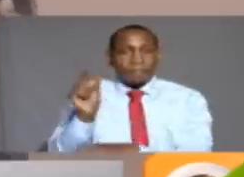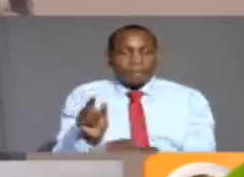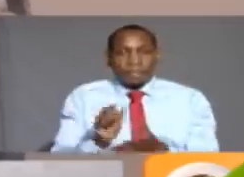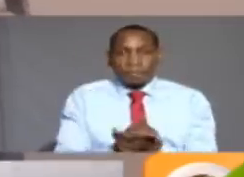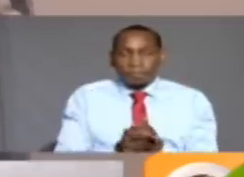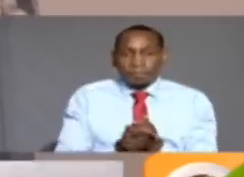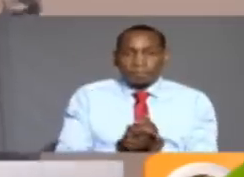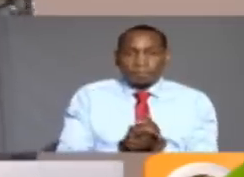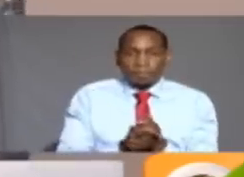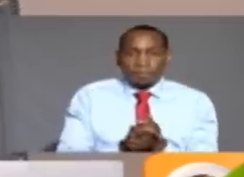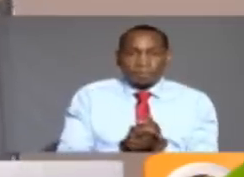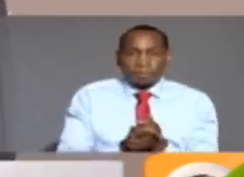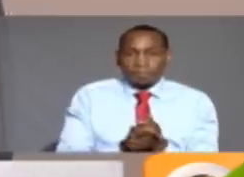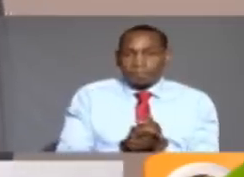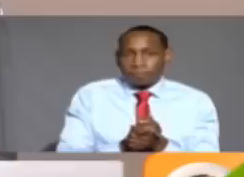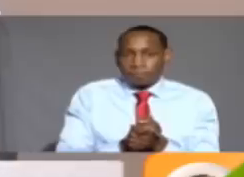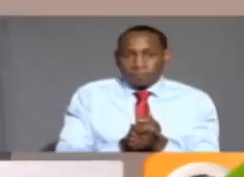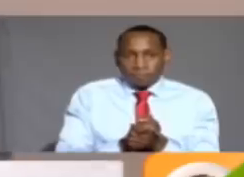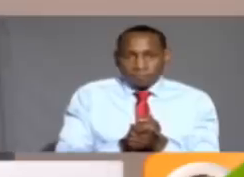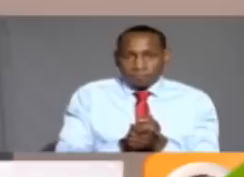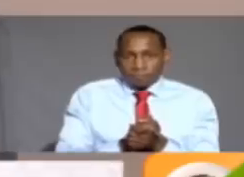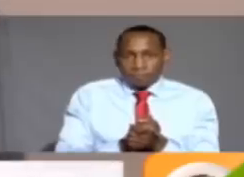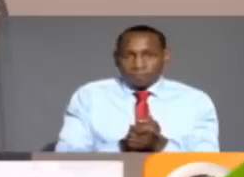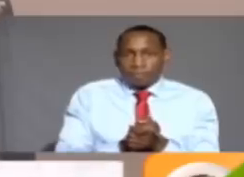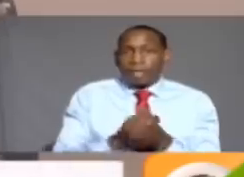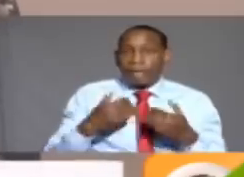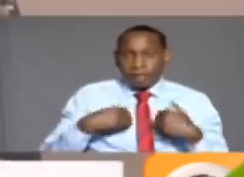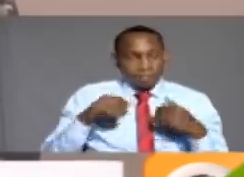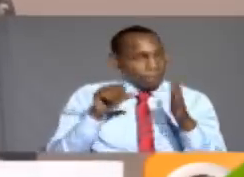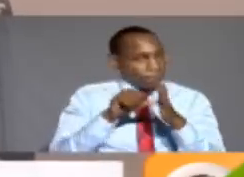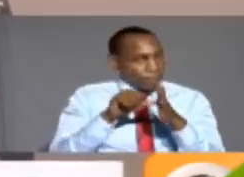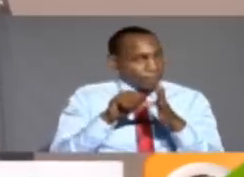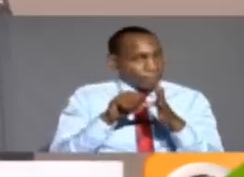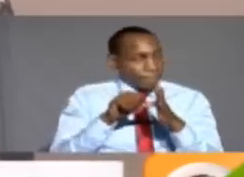a technocrat. Okay. You know, but so there is a problem here,